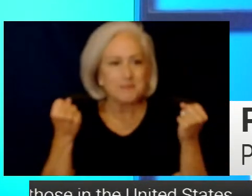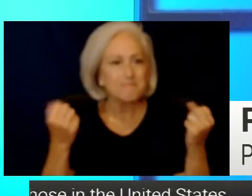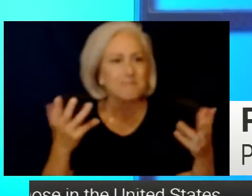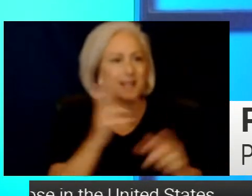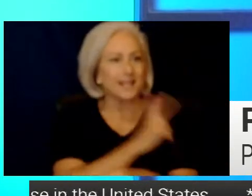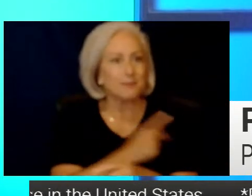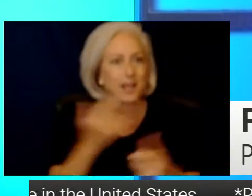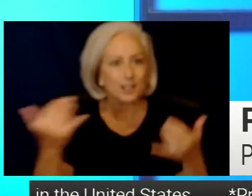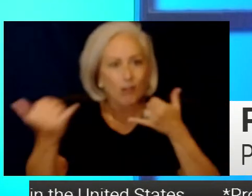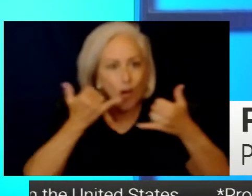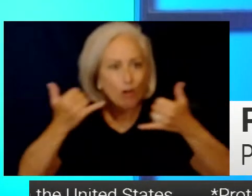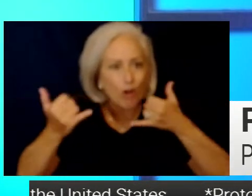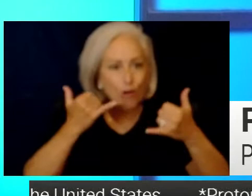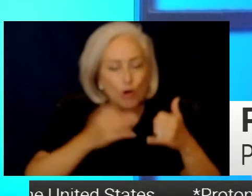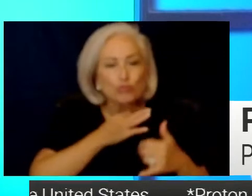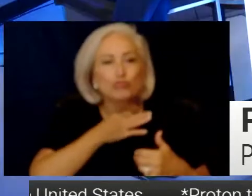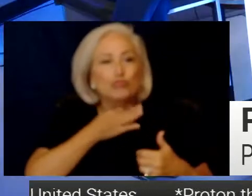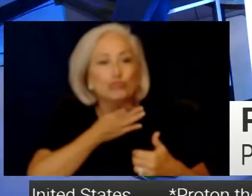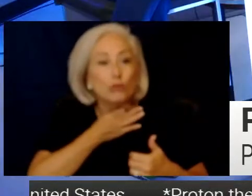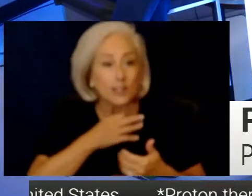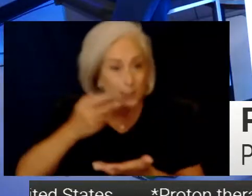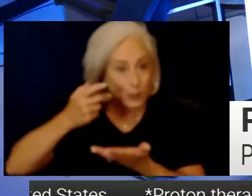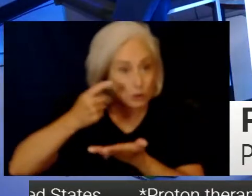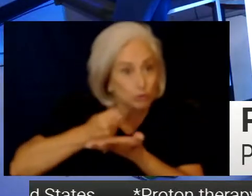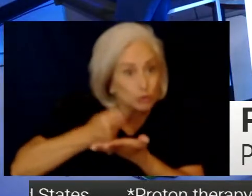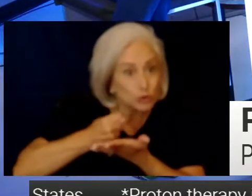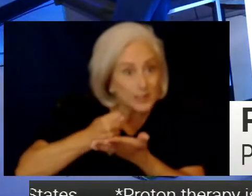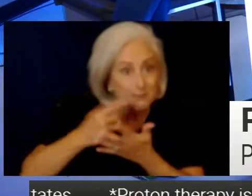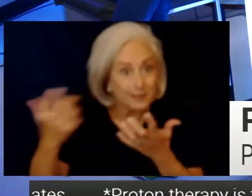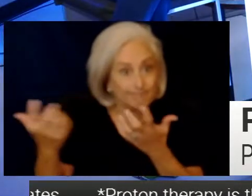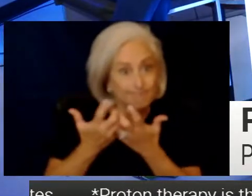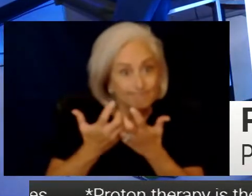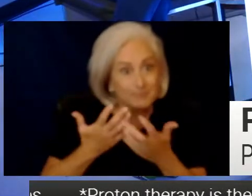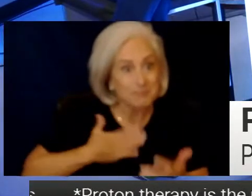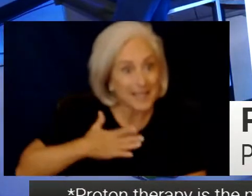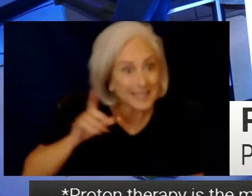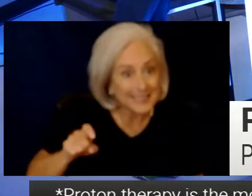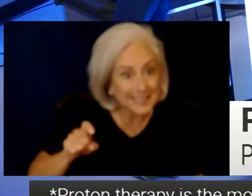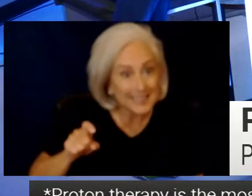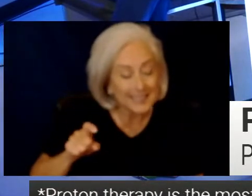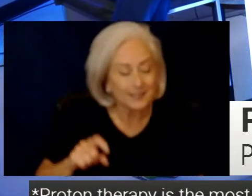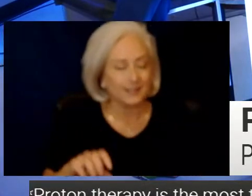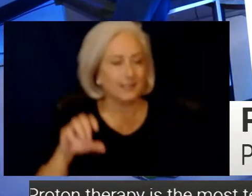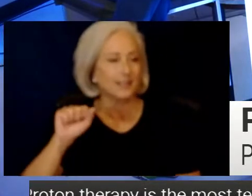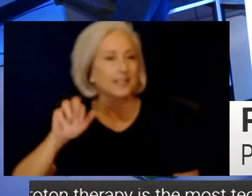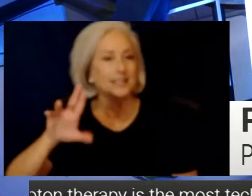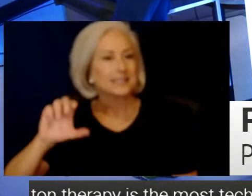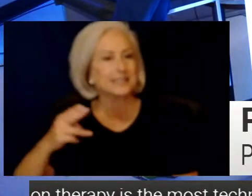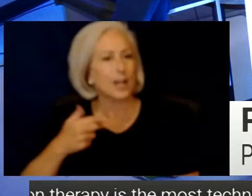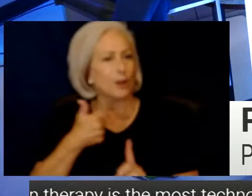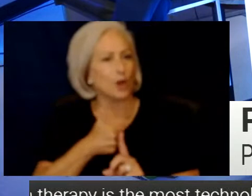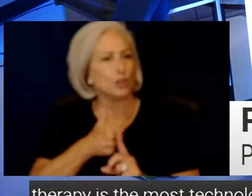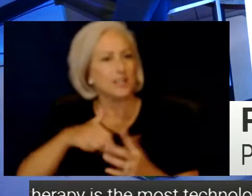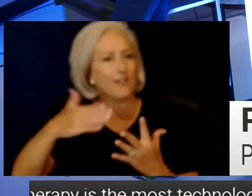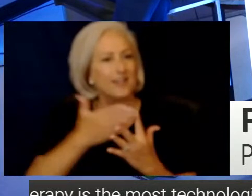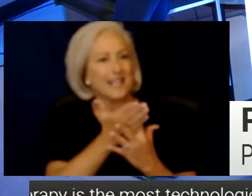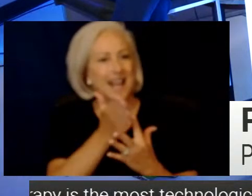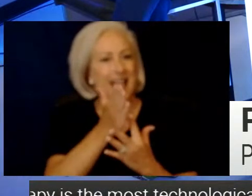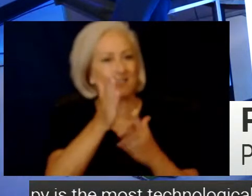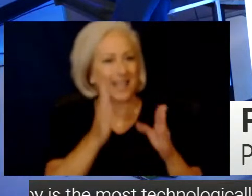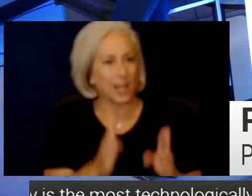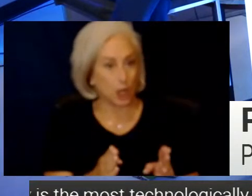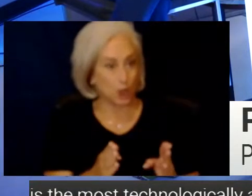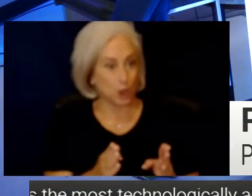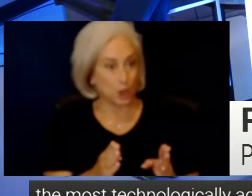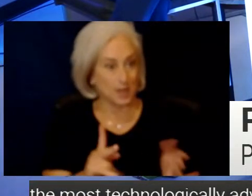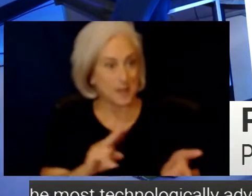gone really well from my perspective. Yeah, that's so Sarah, you're the navigator, right? That means people come to you. You're the first person who these